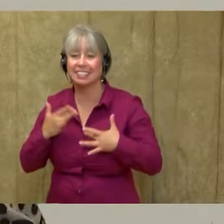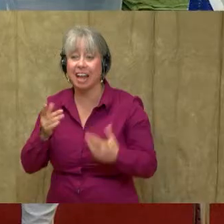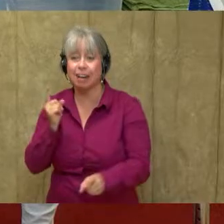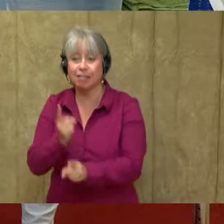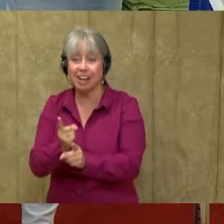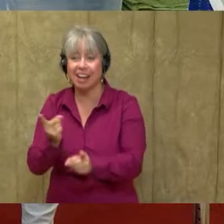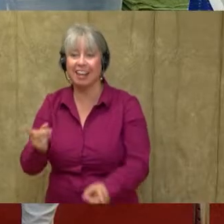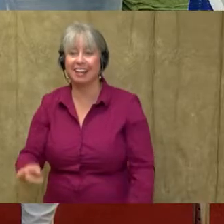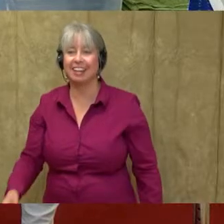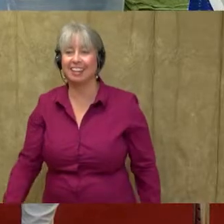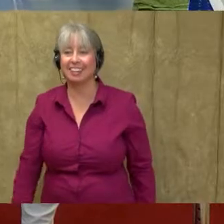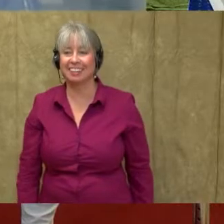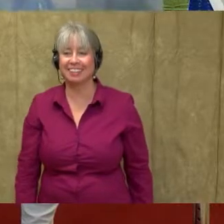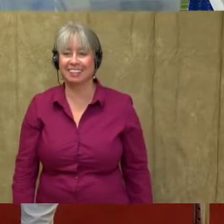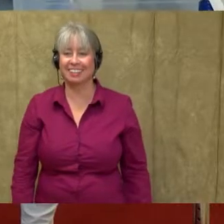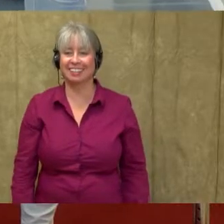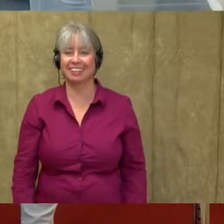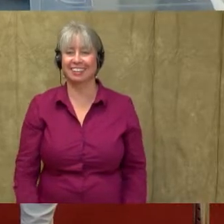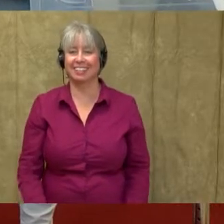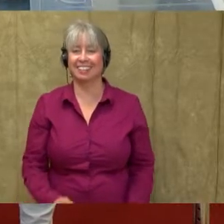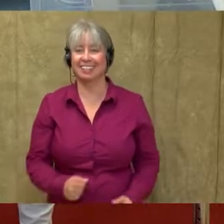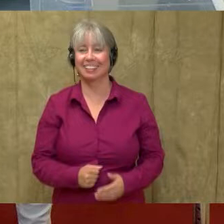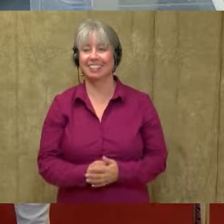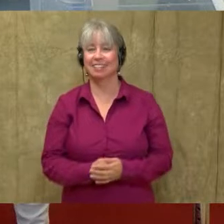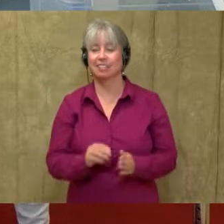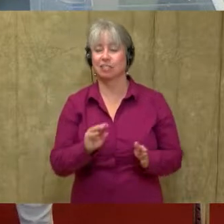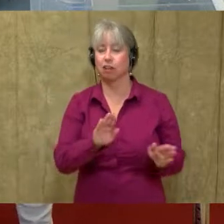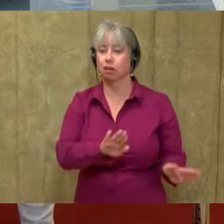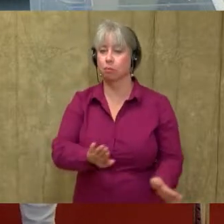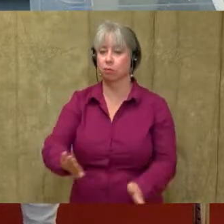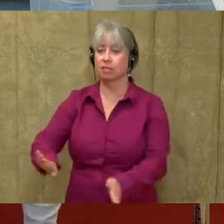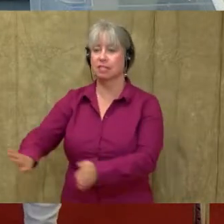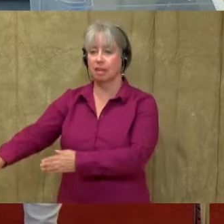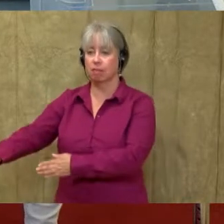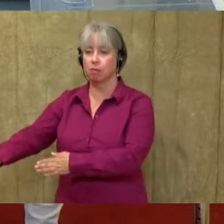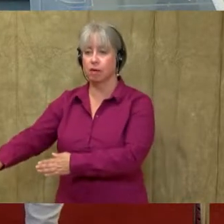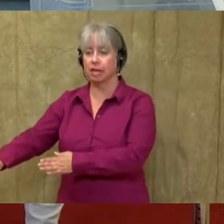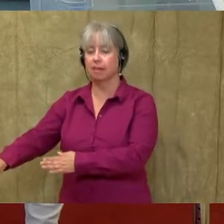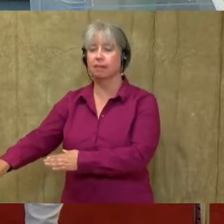my sphere back in there, move that out of the way.